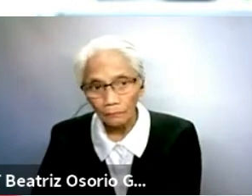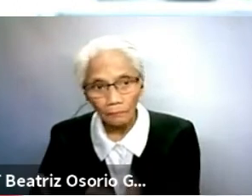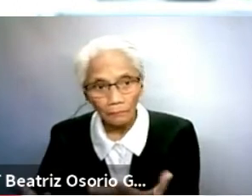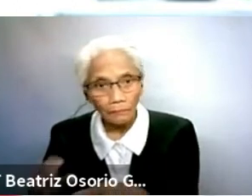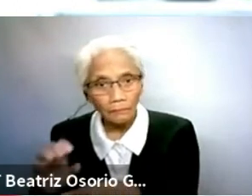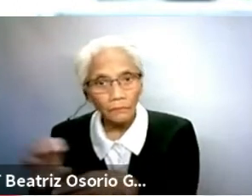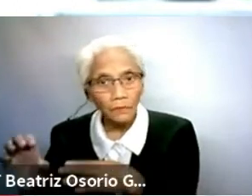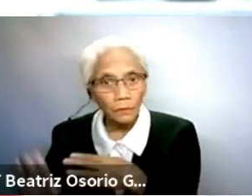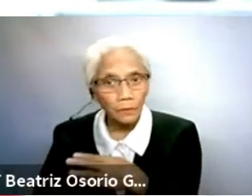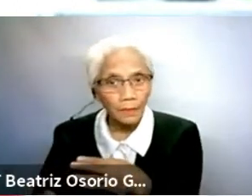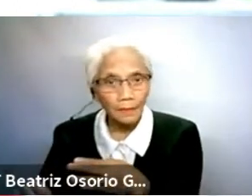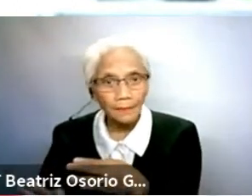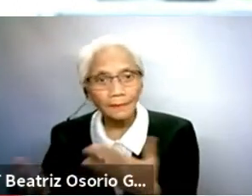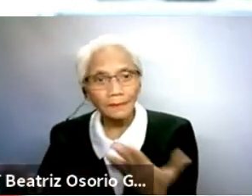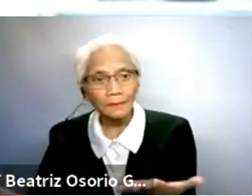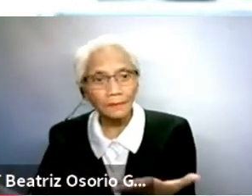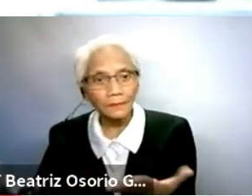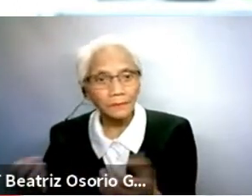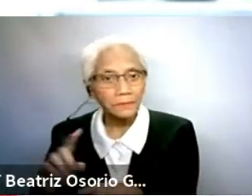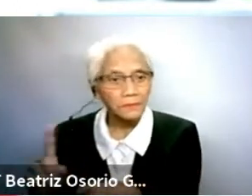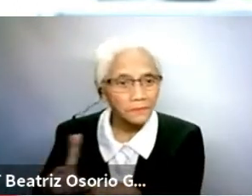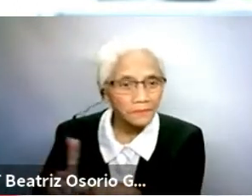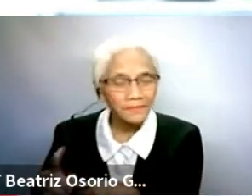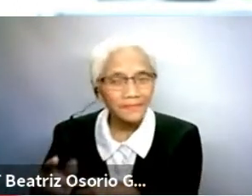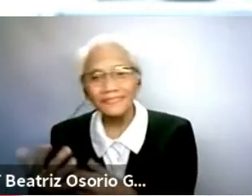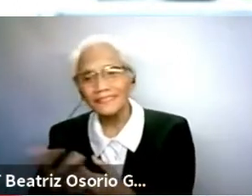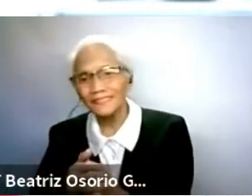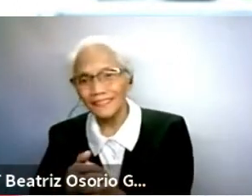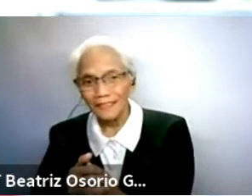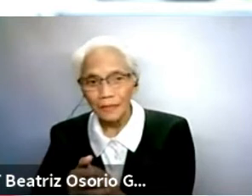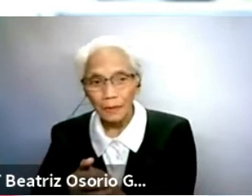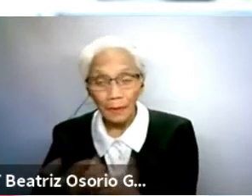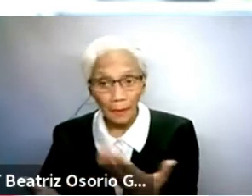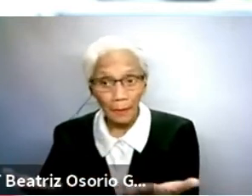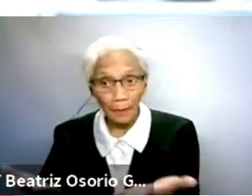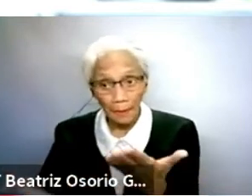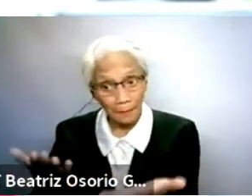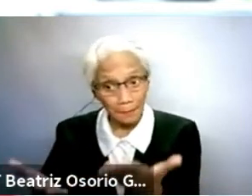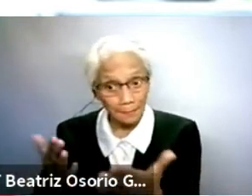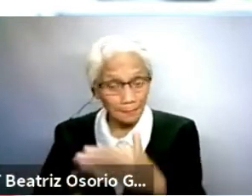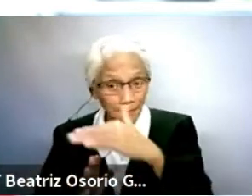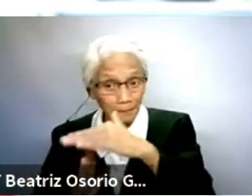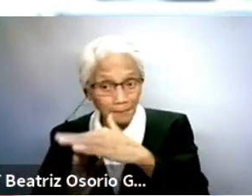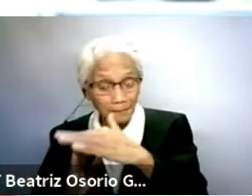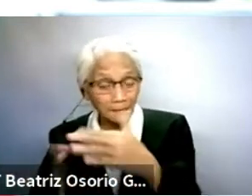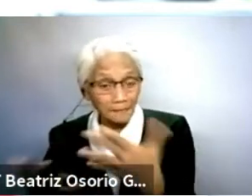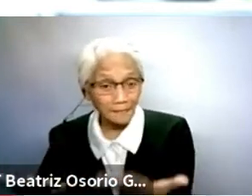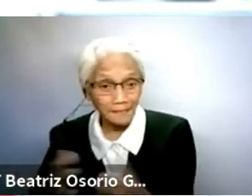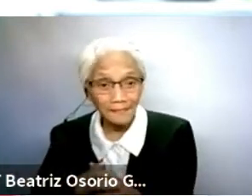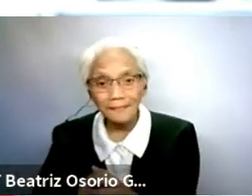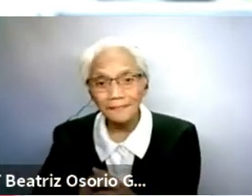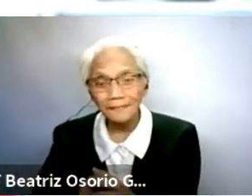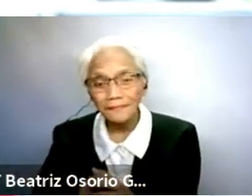what? That wasn't me. I think Sonia is raising her hand, Billy.